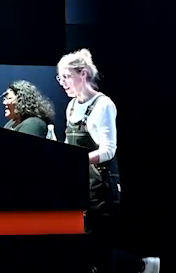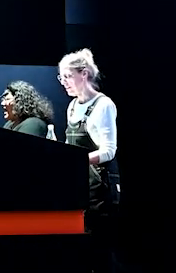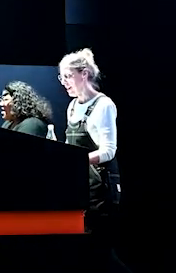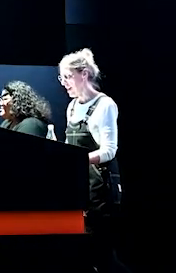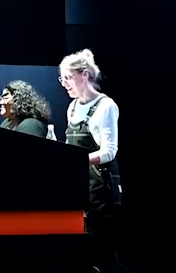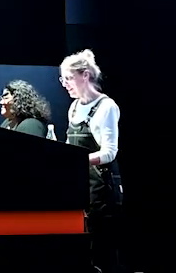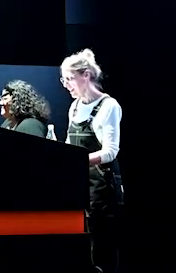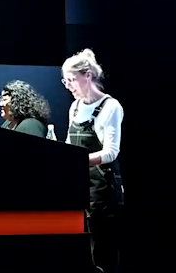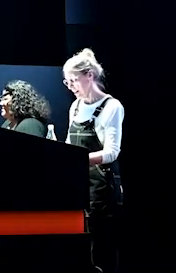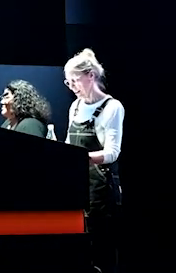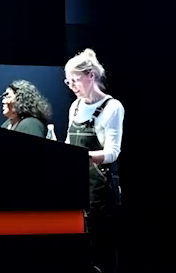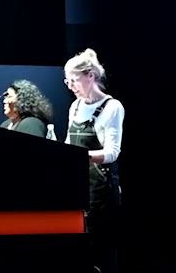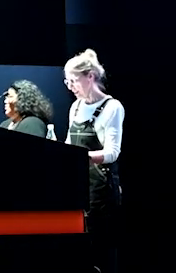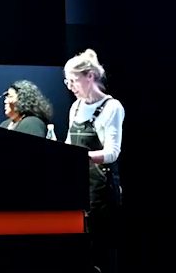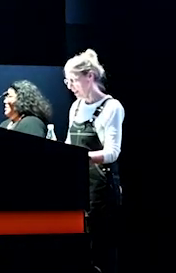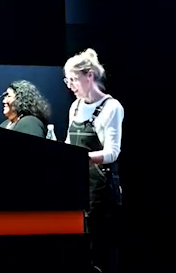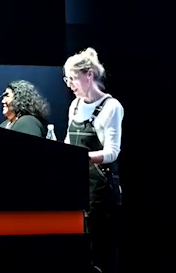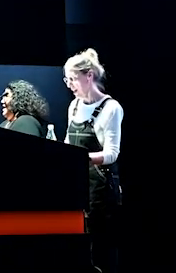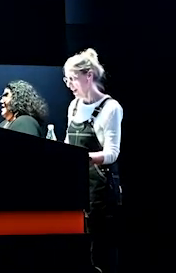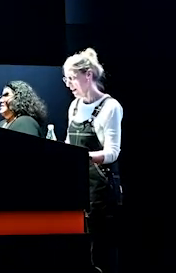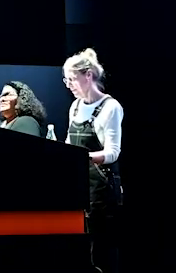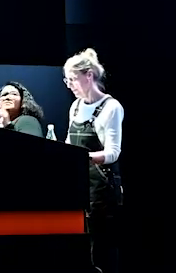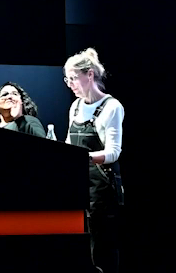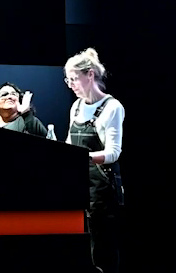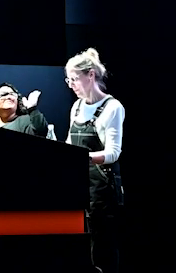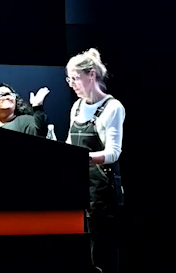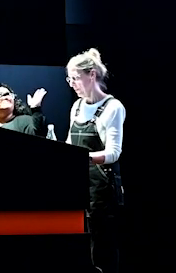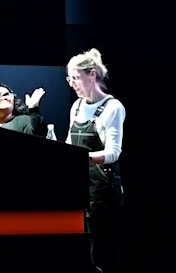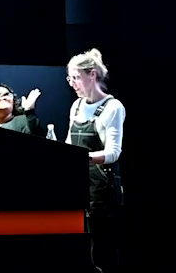In 2019, the